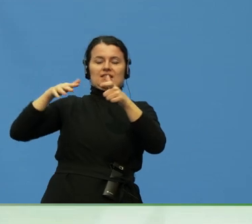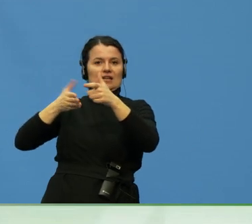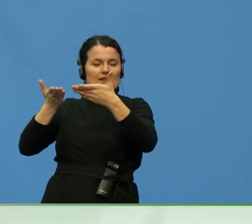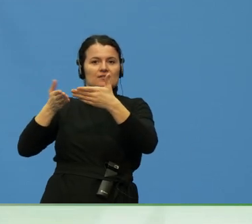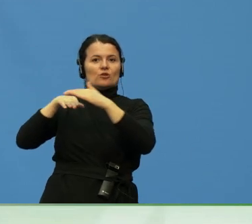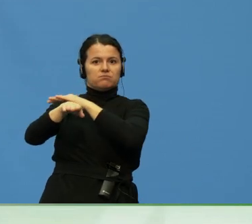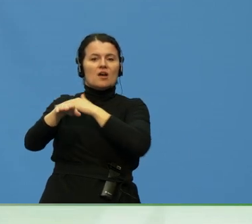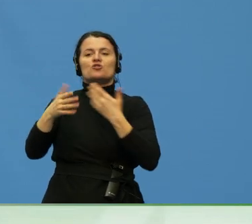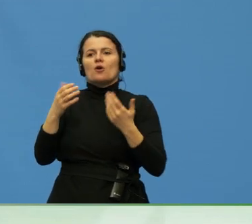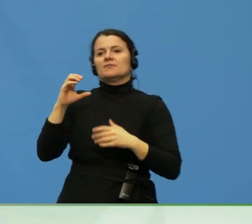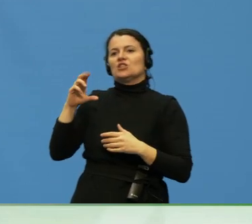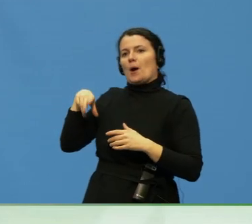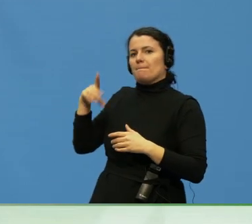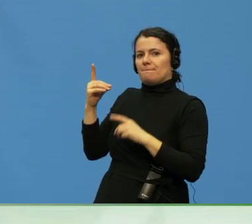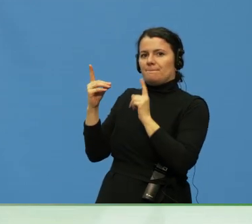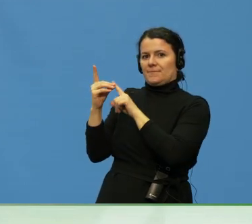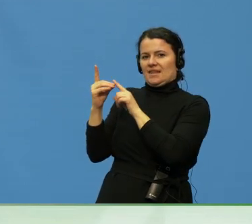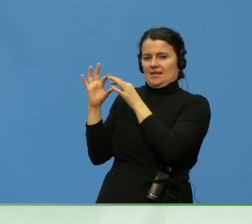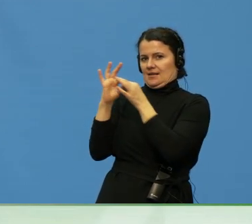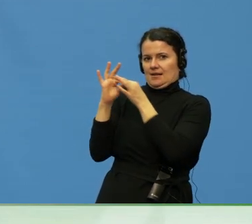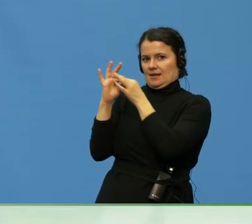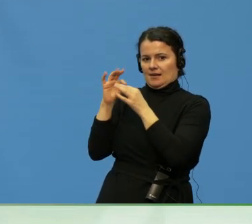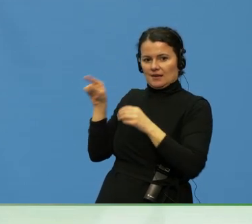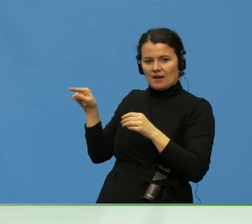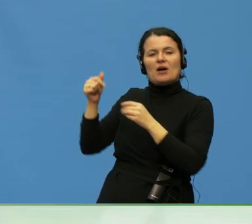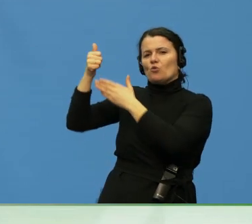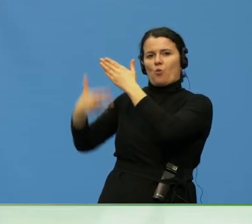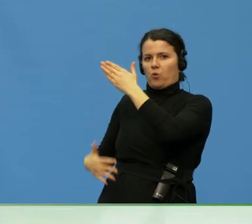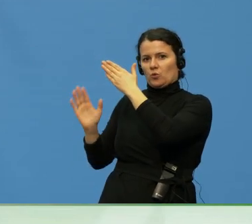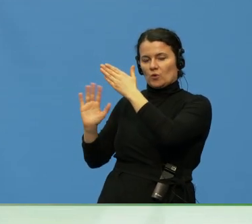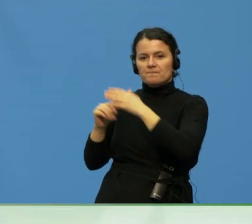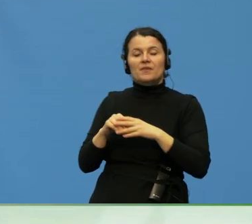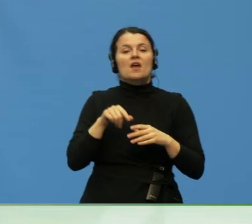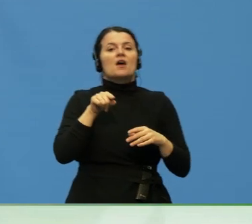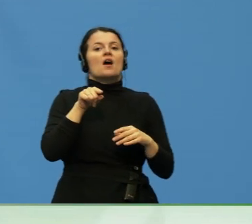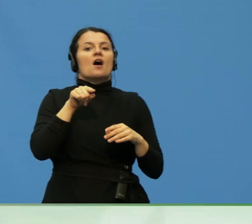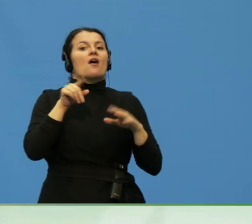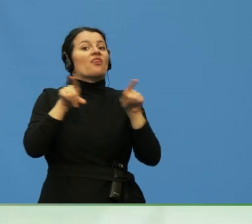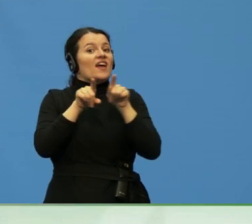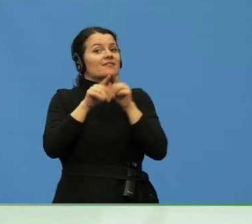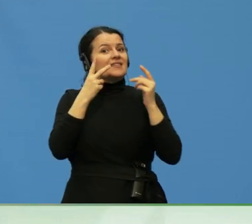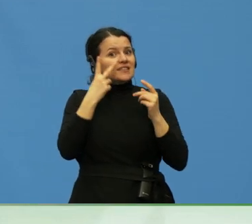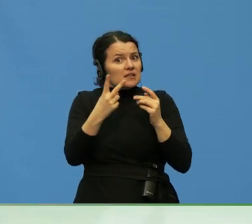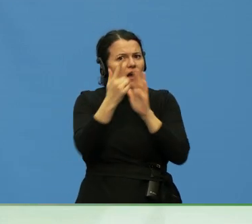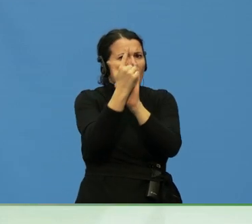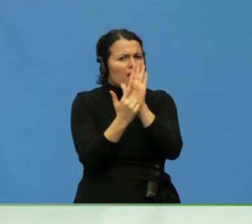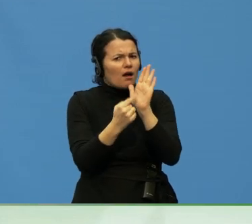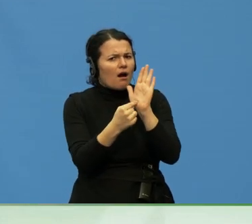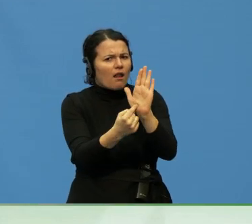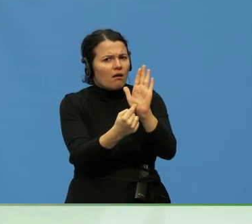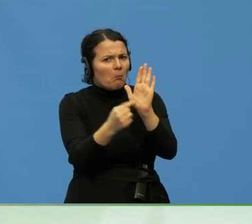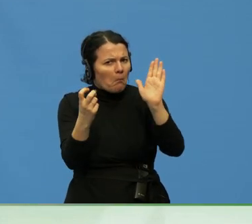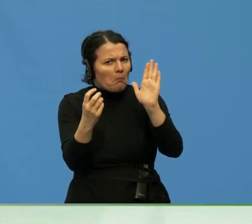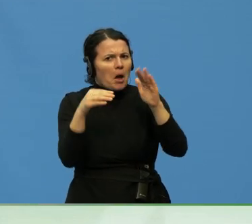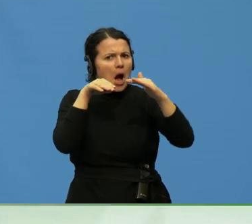in the CRPD. Second, we will look at the legal and regulatory principles that govern accessibility. Together, we